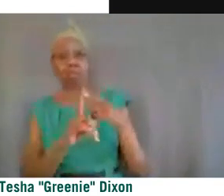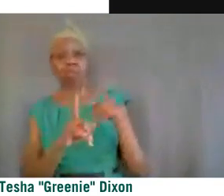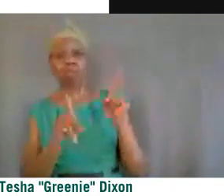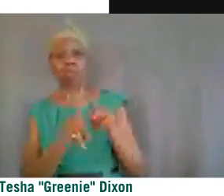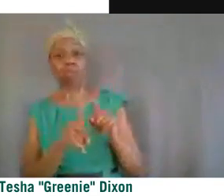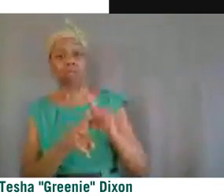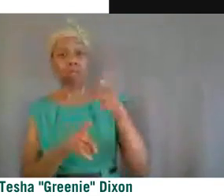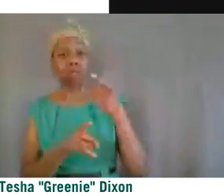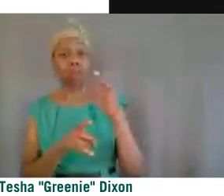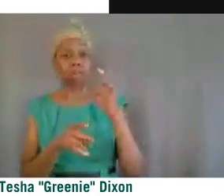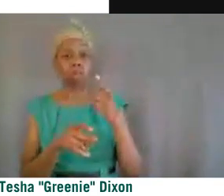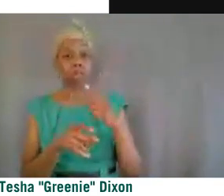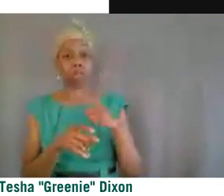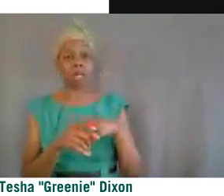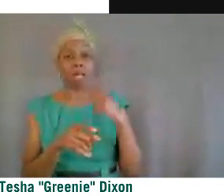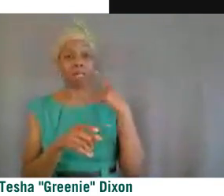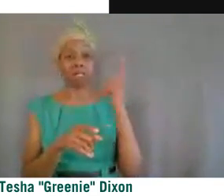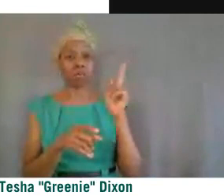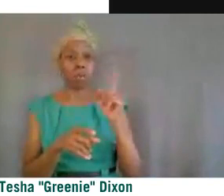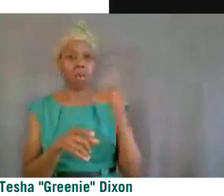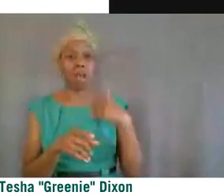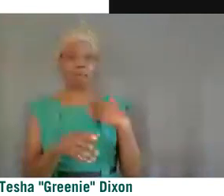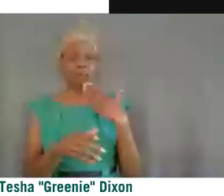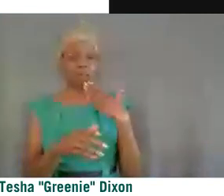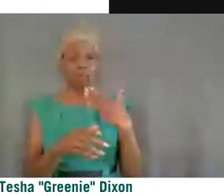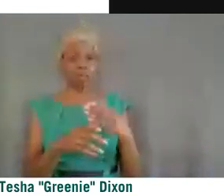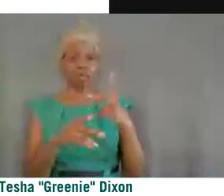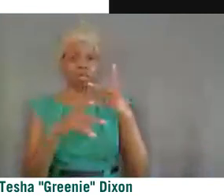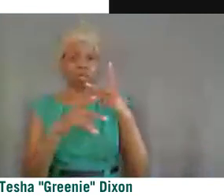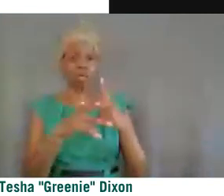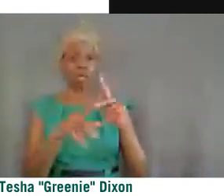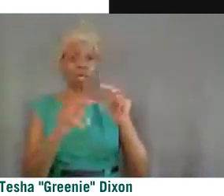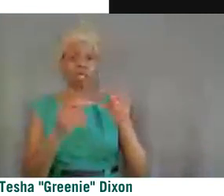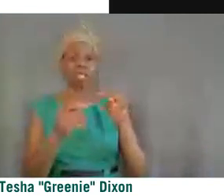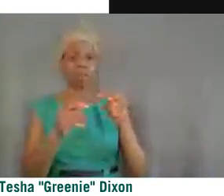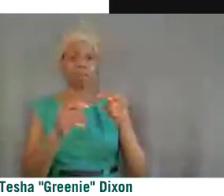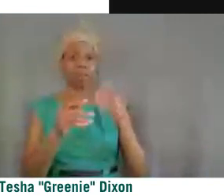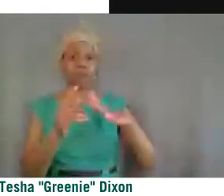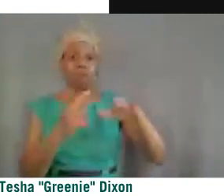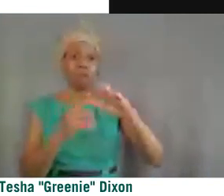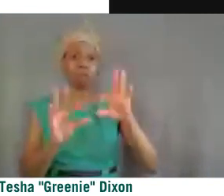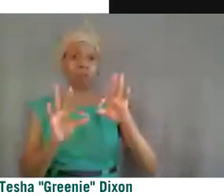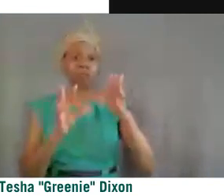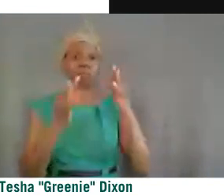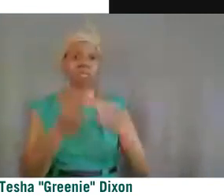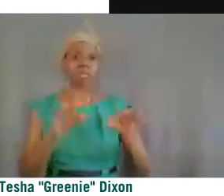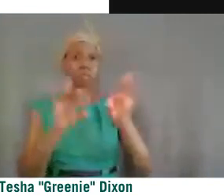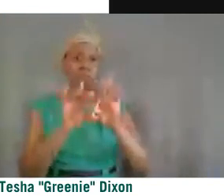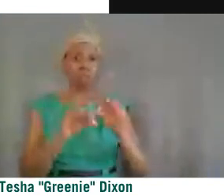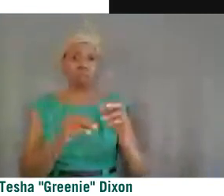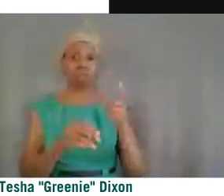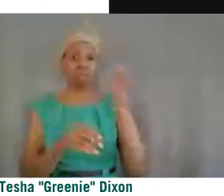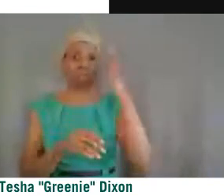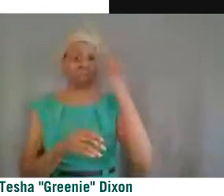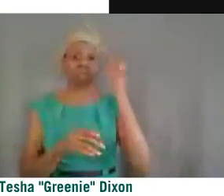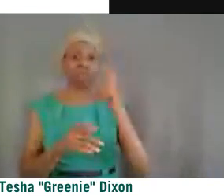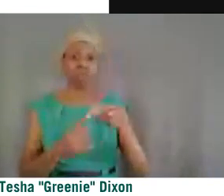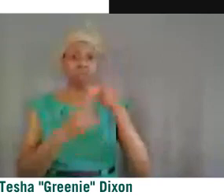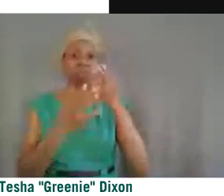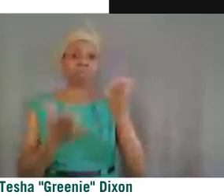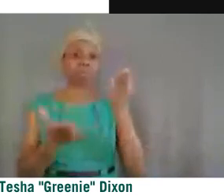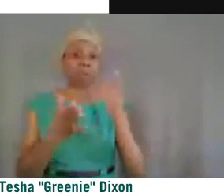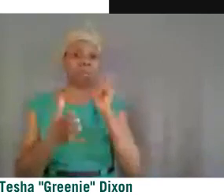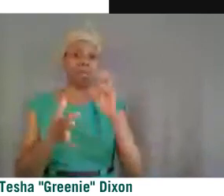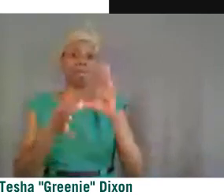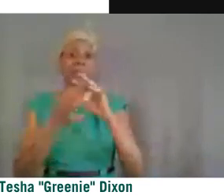of the time, and I think this is where having a really good care team around you is so important, reasons for certain things may have nothing to do with